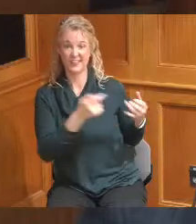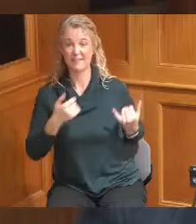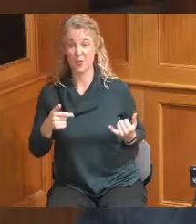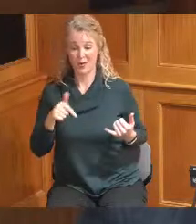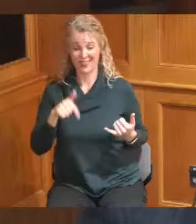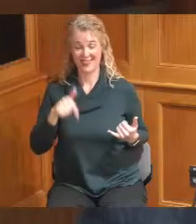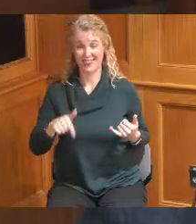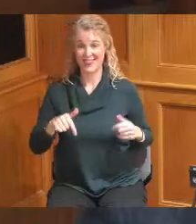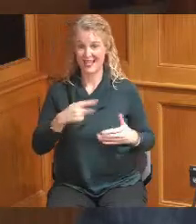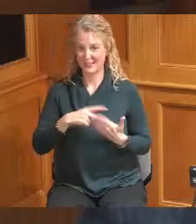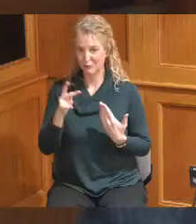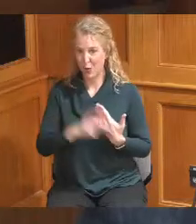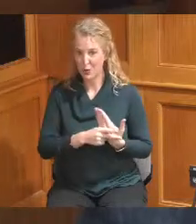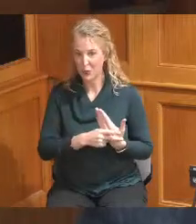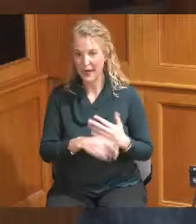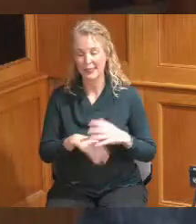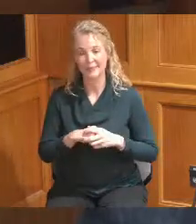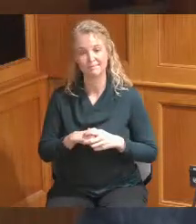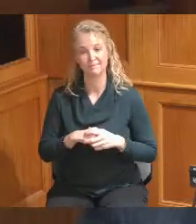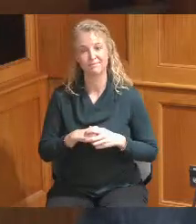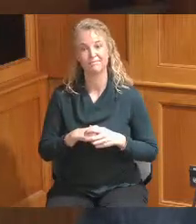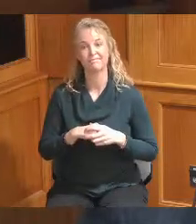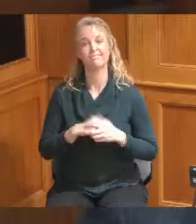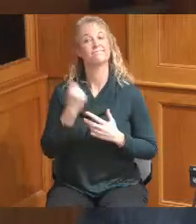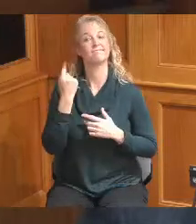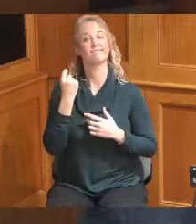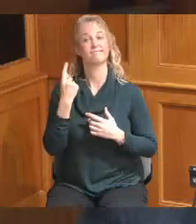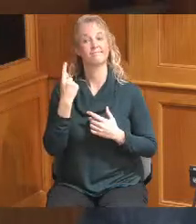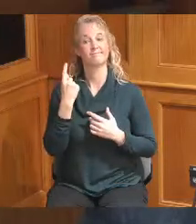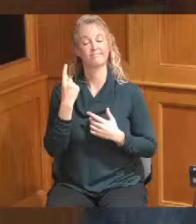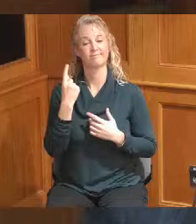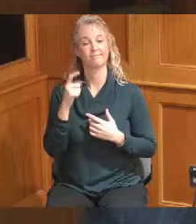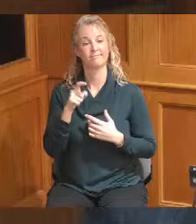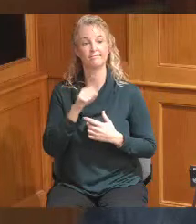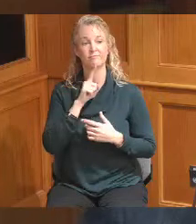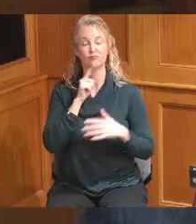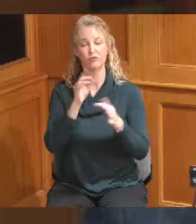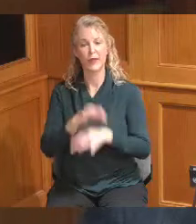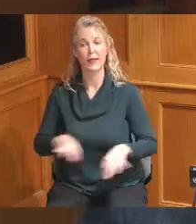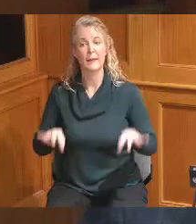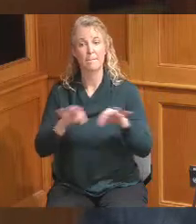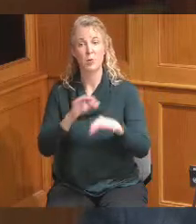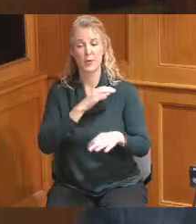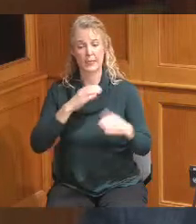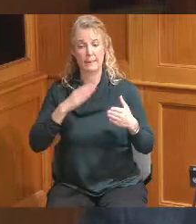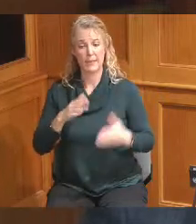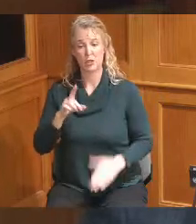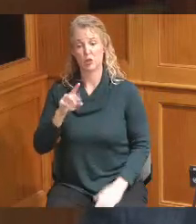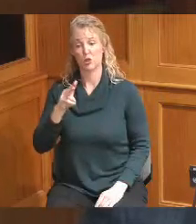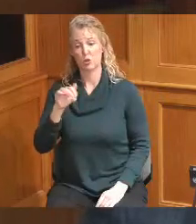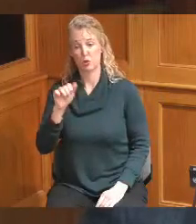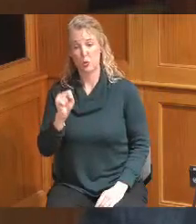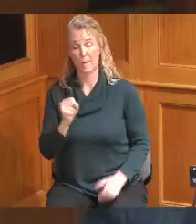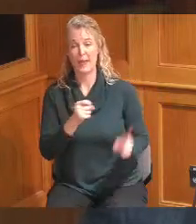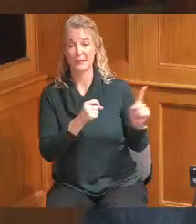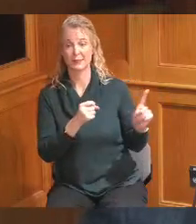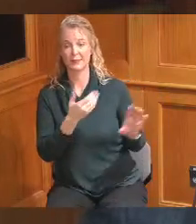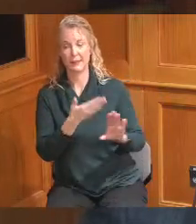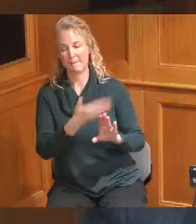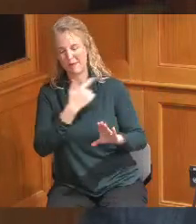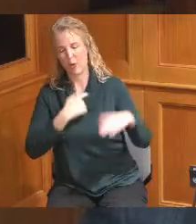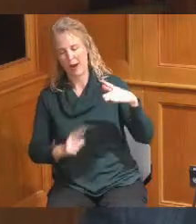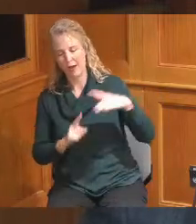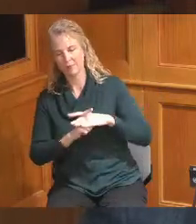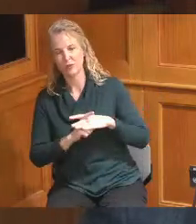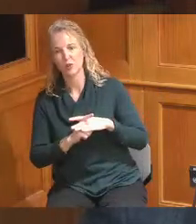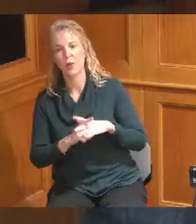today for this program. And I want to also acknowledge Commissioner Dumas. Obviously, it was before I got here,